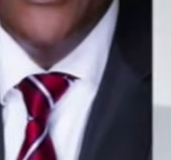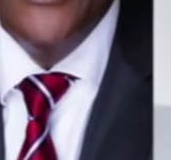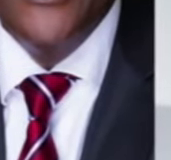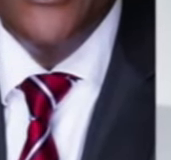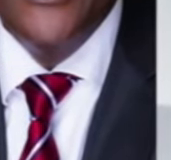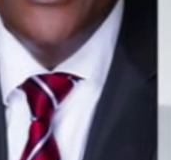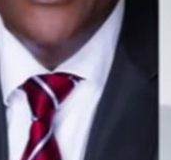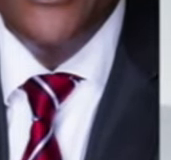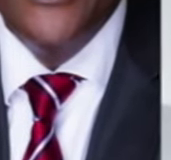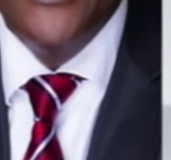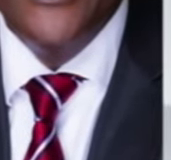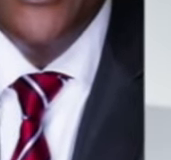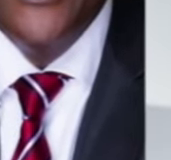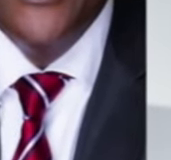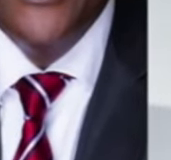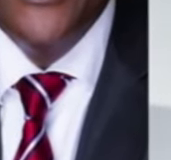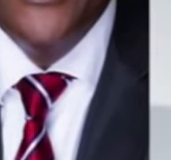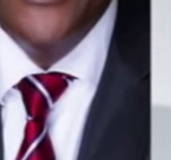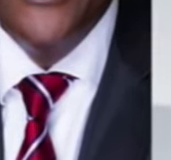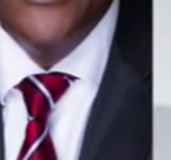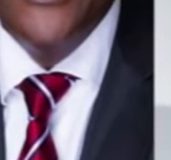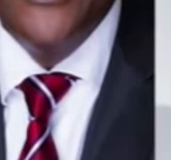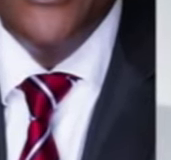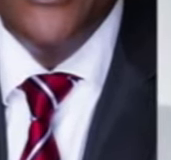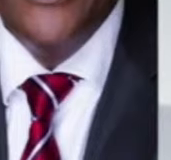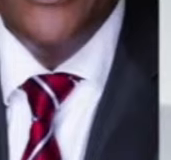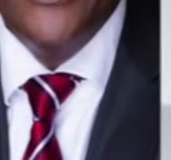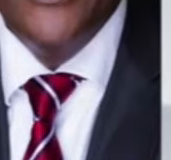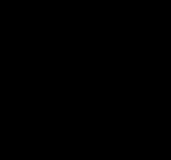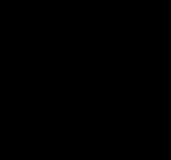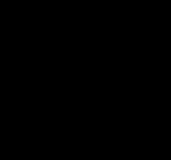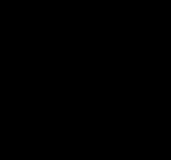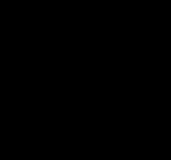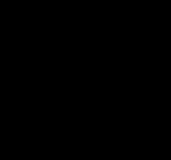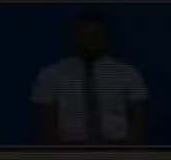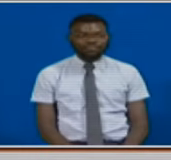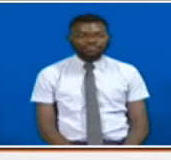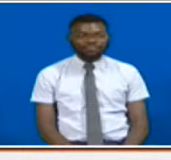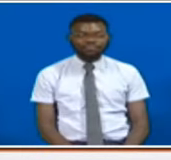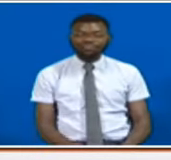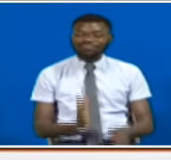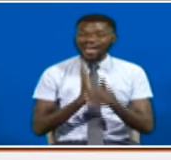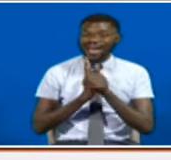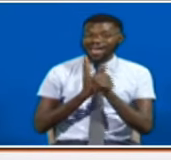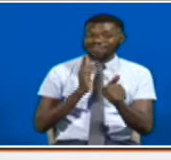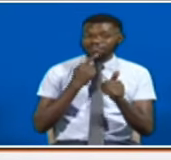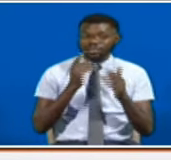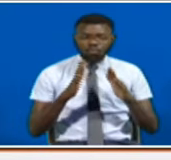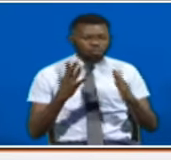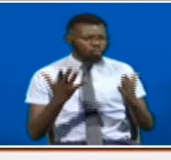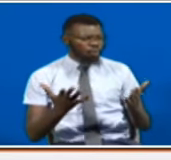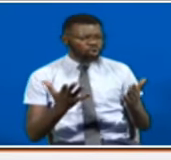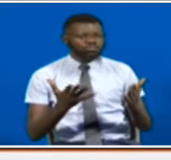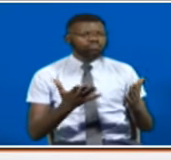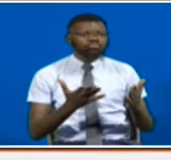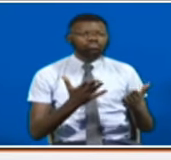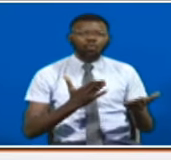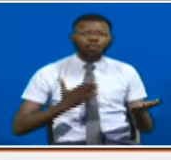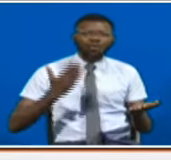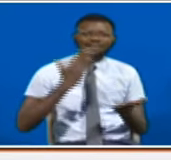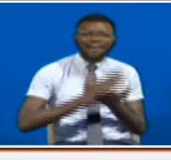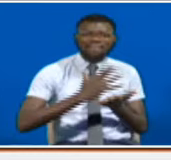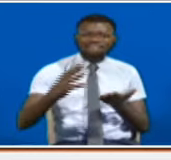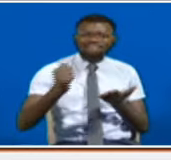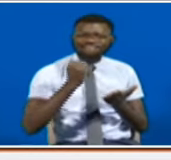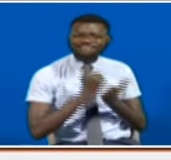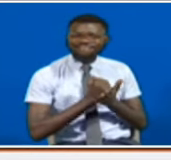medical services at the Mama Lucy Kibaki Hospital in Nairobi. Experts have termed the delay in his confirmation